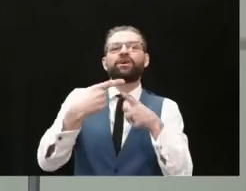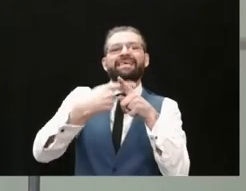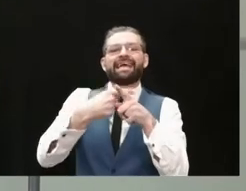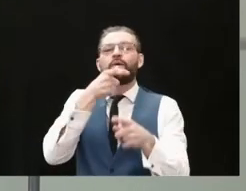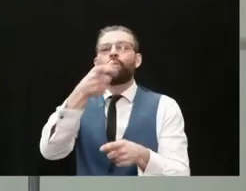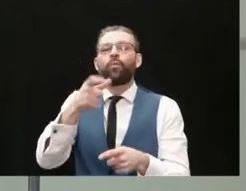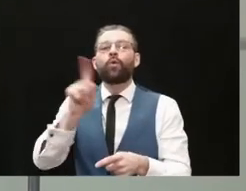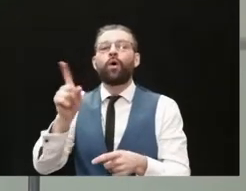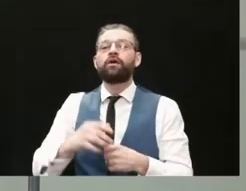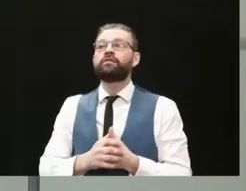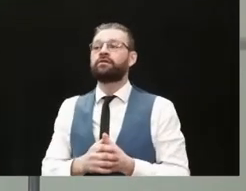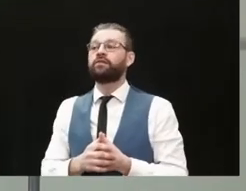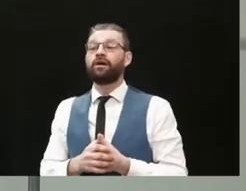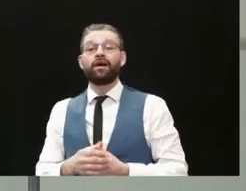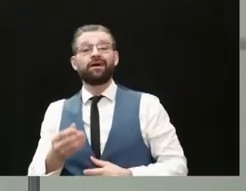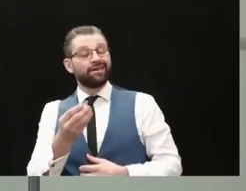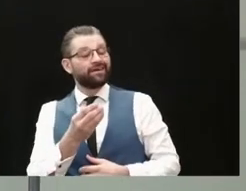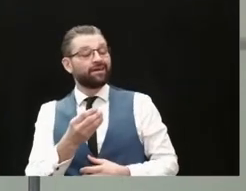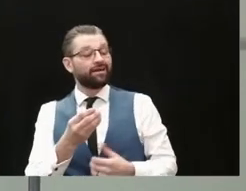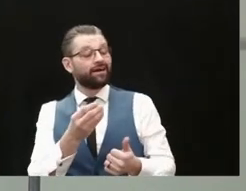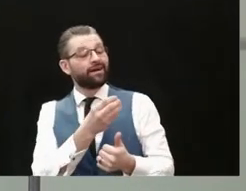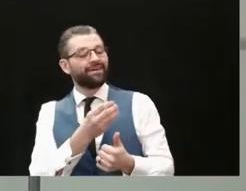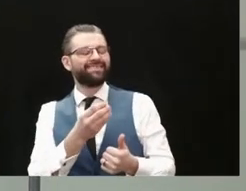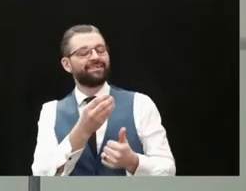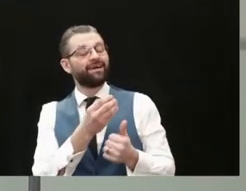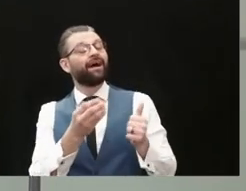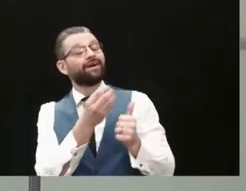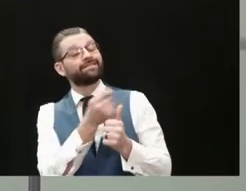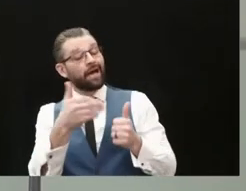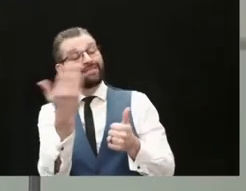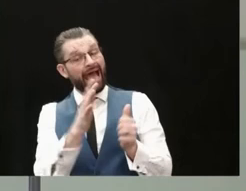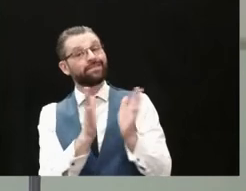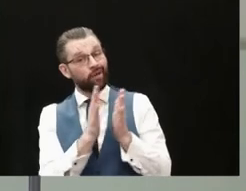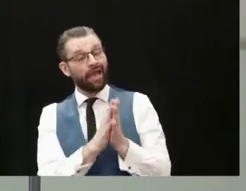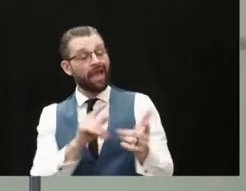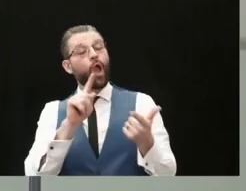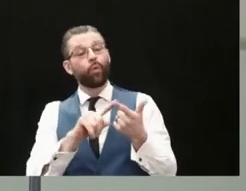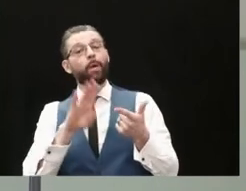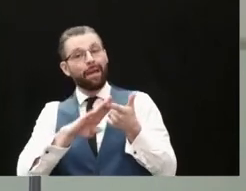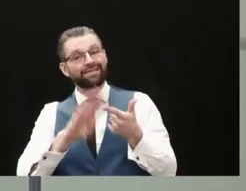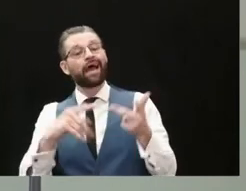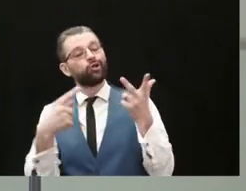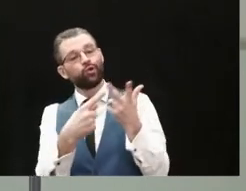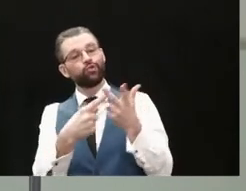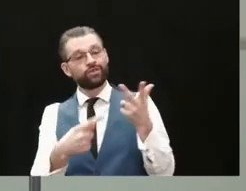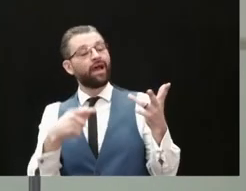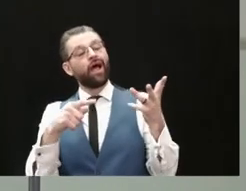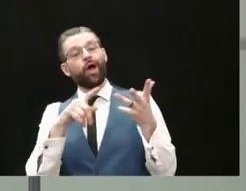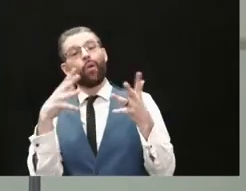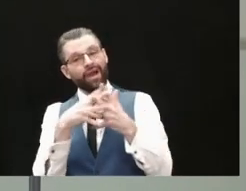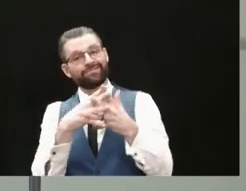was Sunday, Monday, Tuesday, Wednesday, Thursday, Friday, and